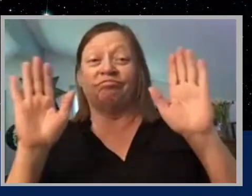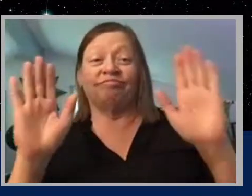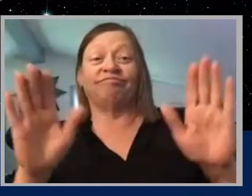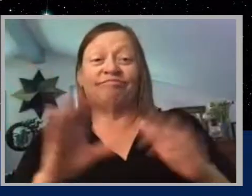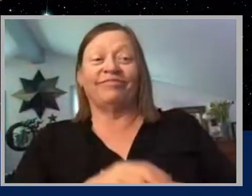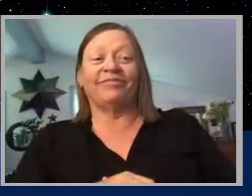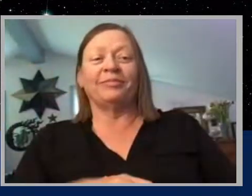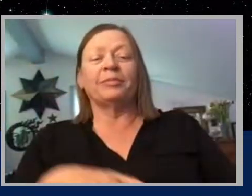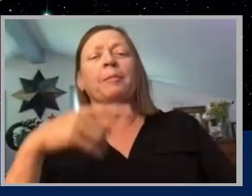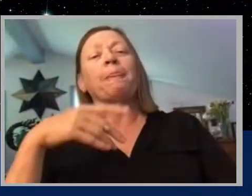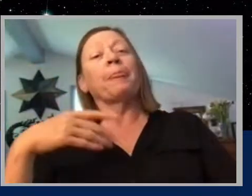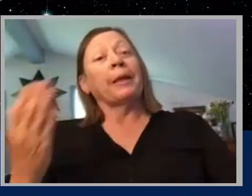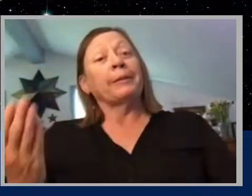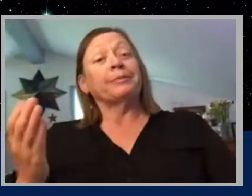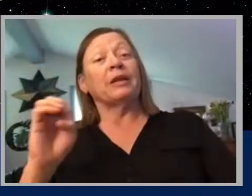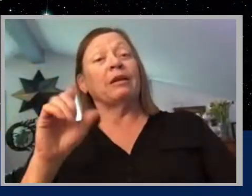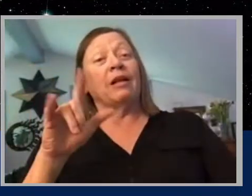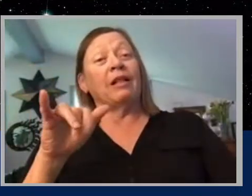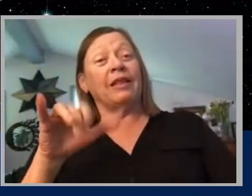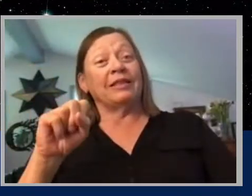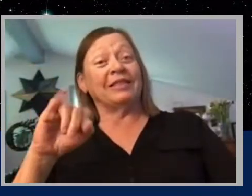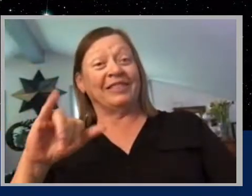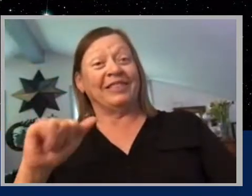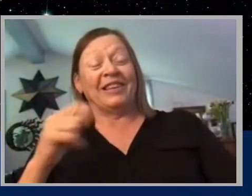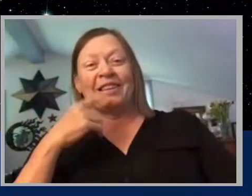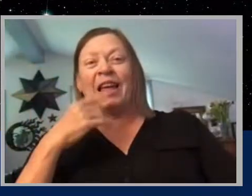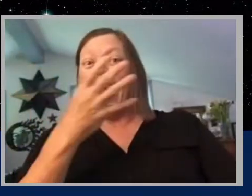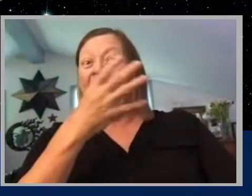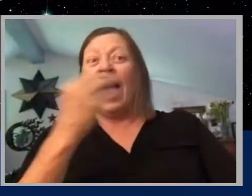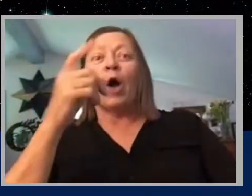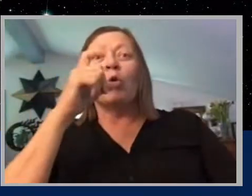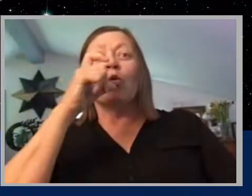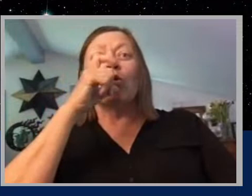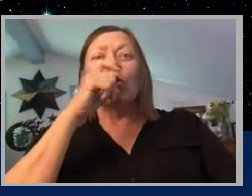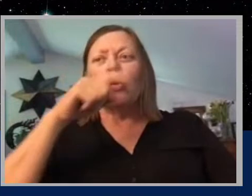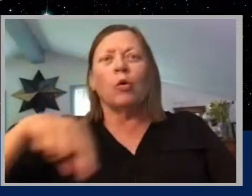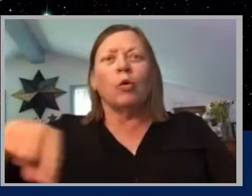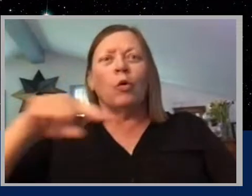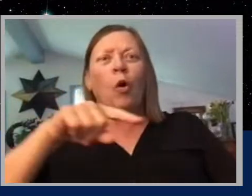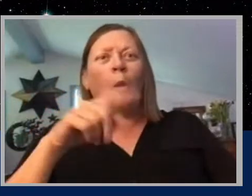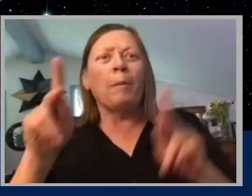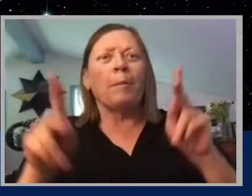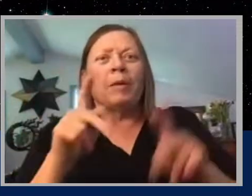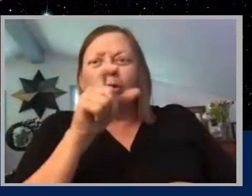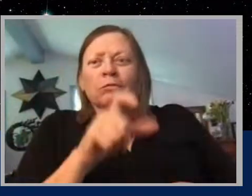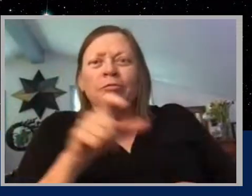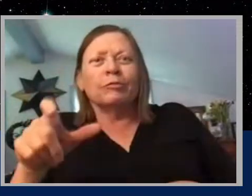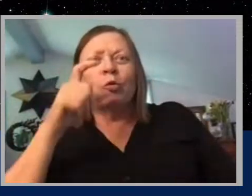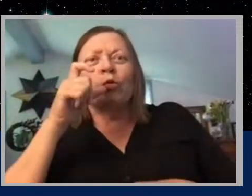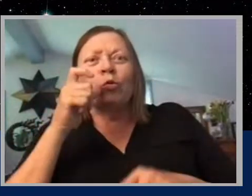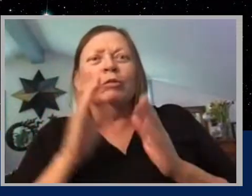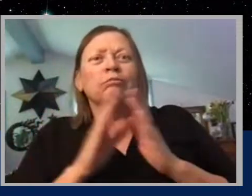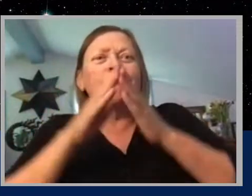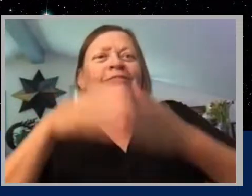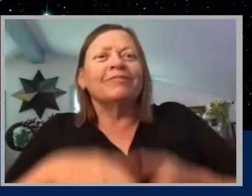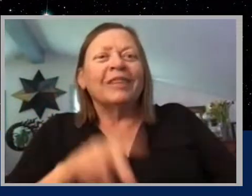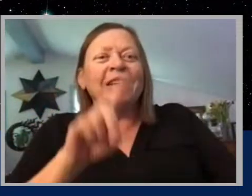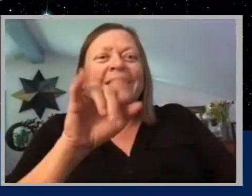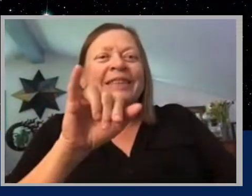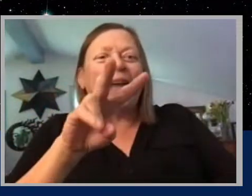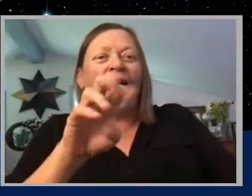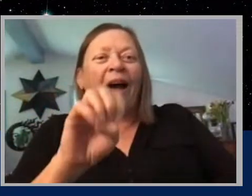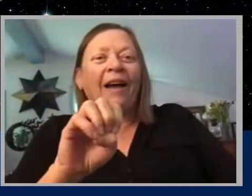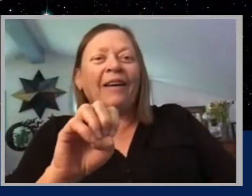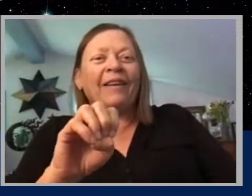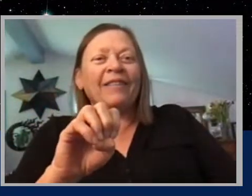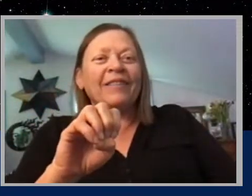mentioned the divers. I feel like this is something we have to talk about. and Das, I know you probably know what I'm about to say too. So something that